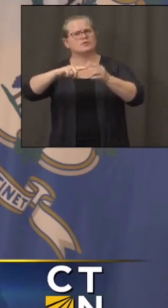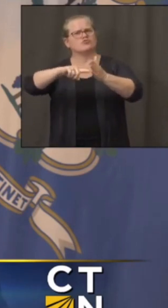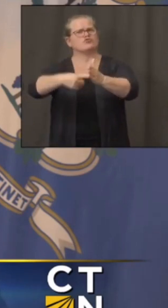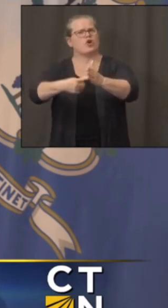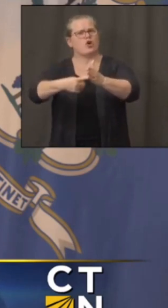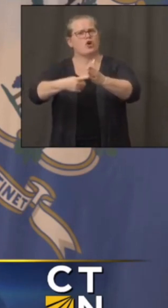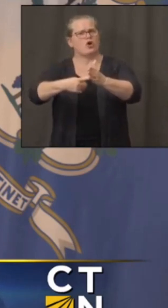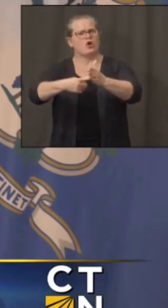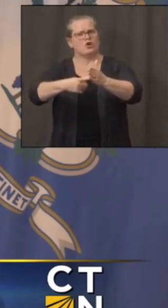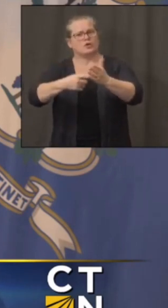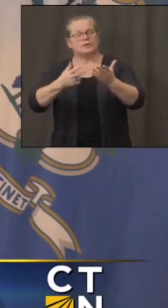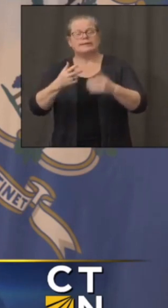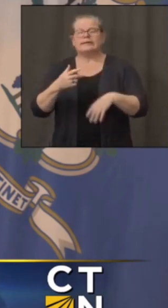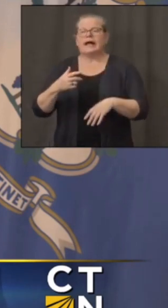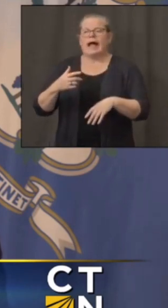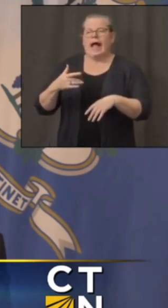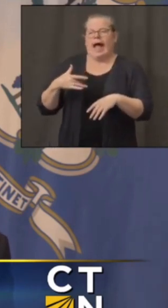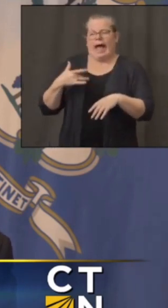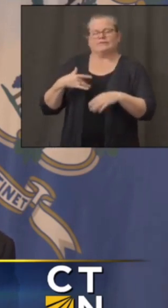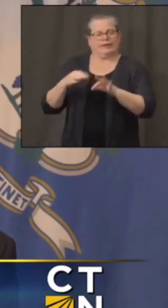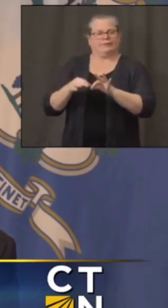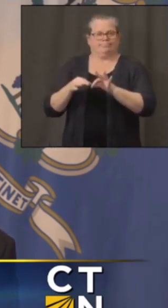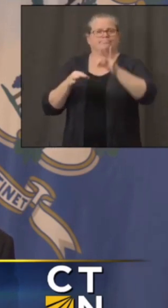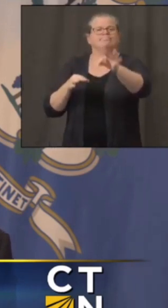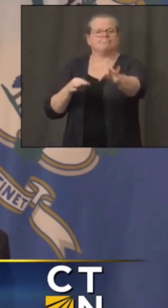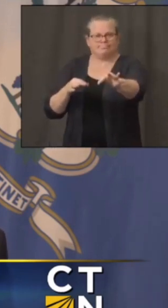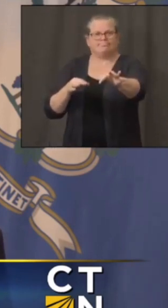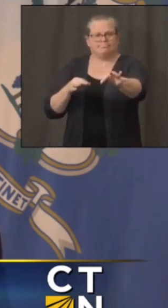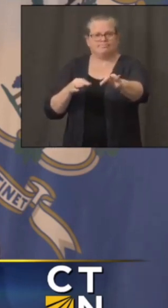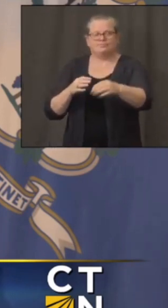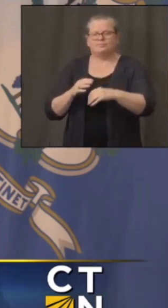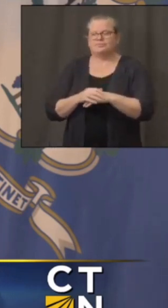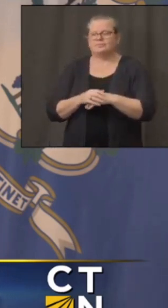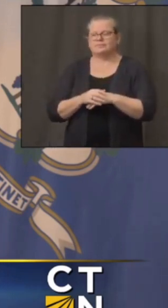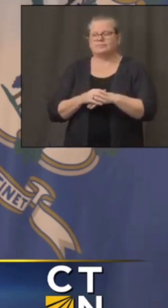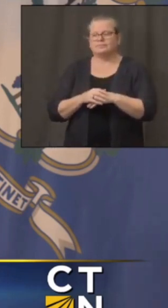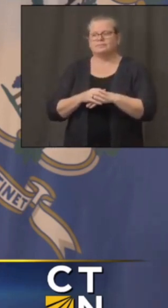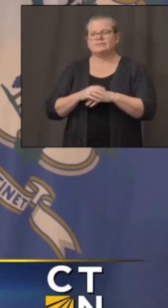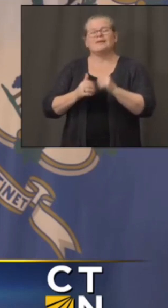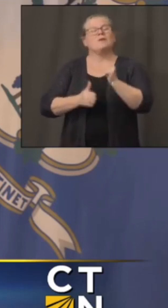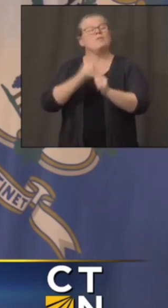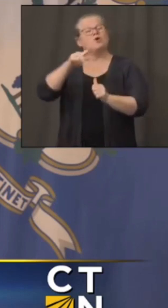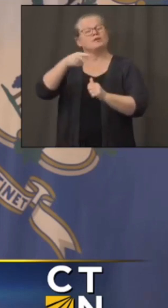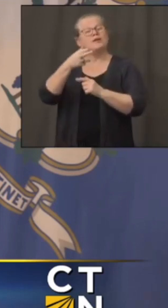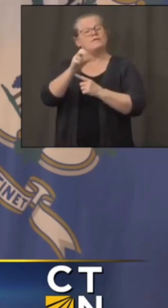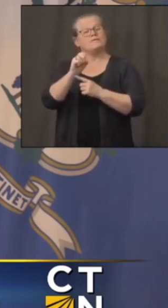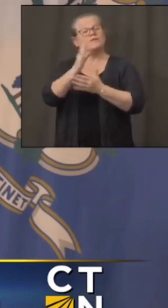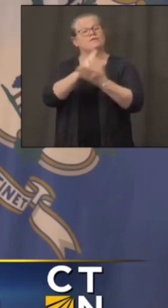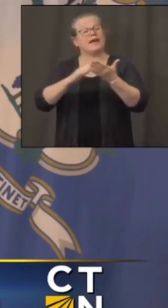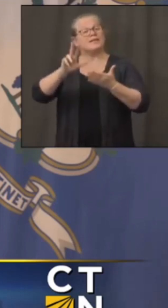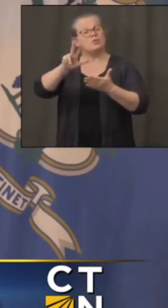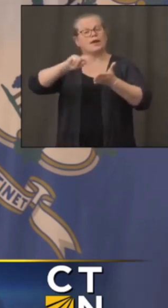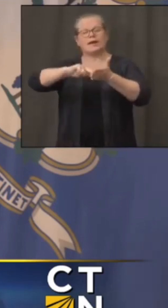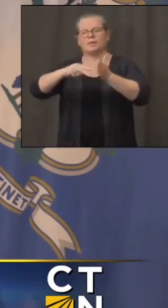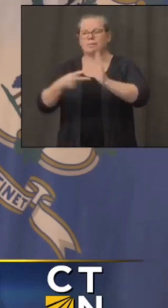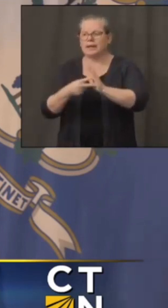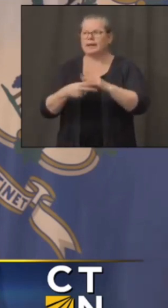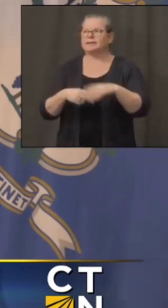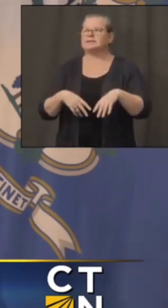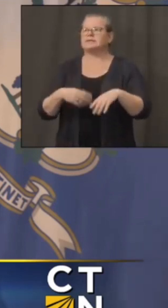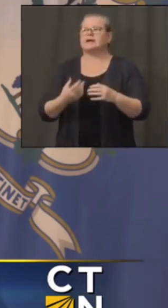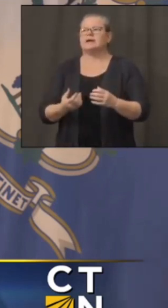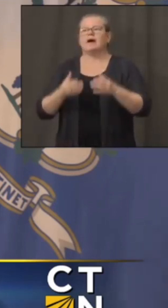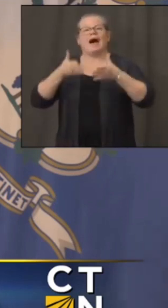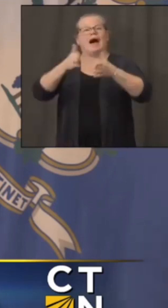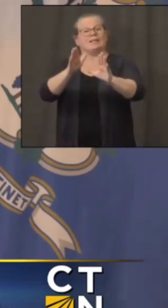and I said before, a lot of phase 3 is related to upping the occupancy in indoor dining, for example. It's